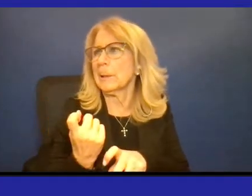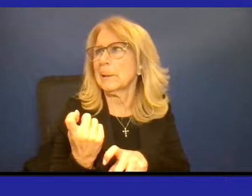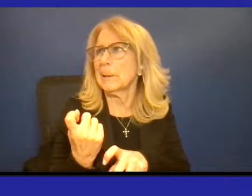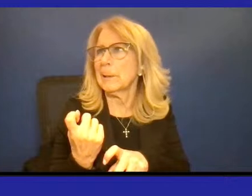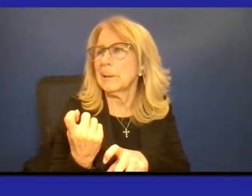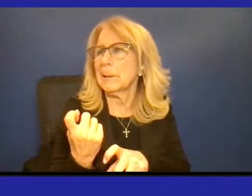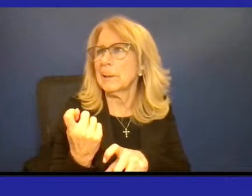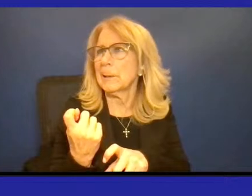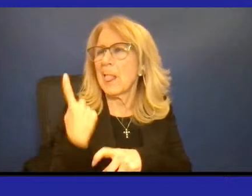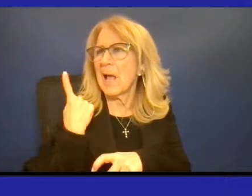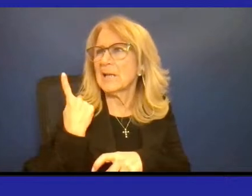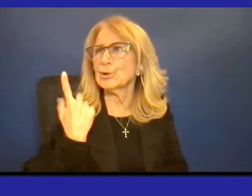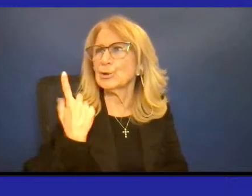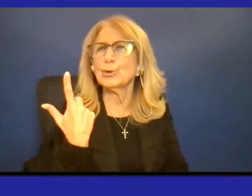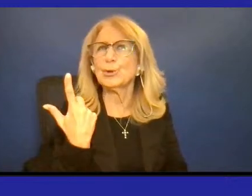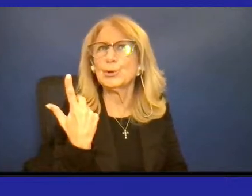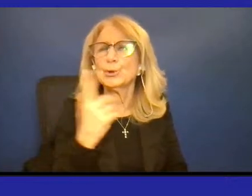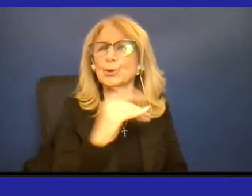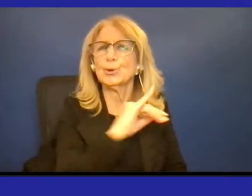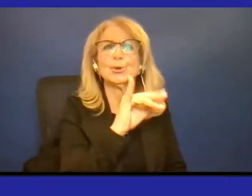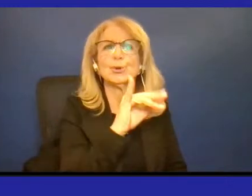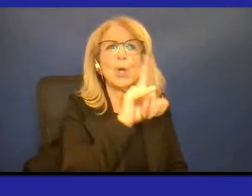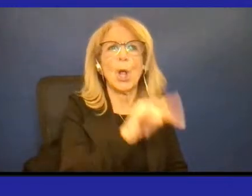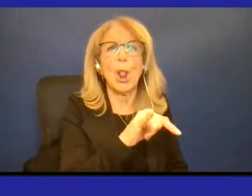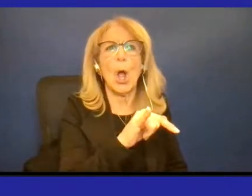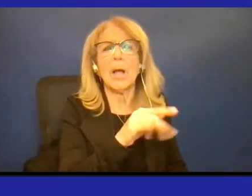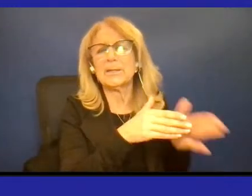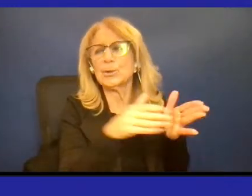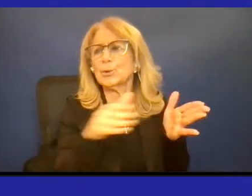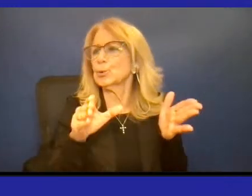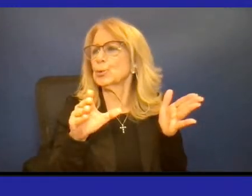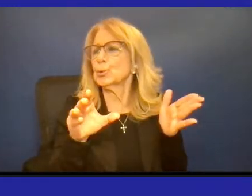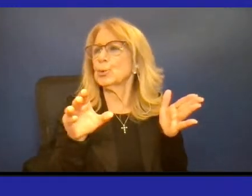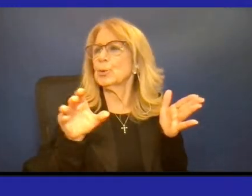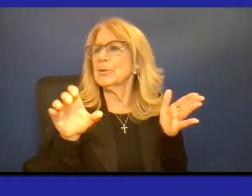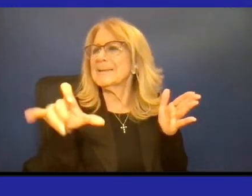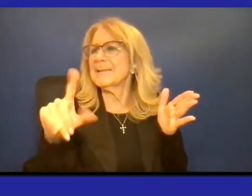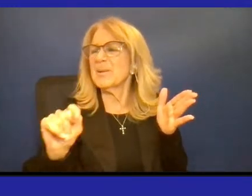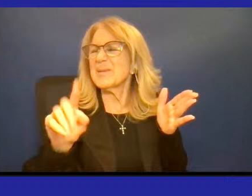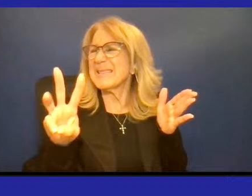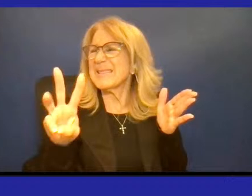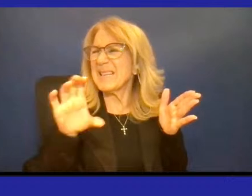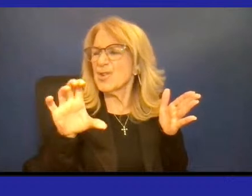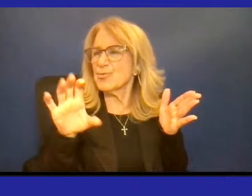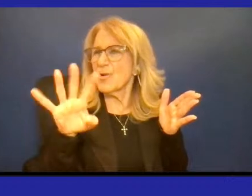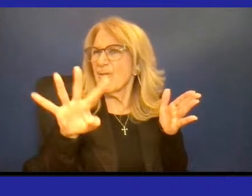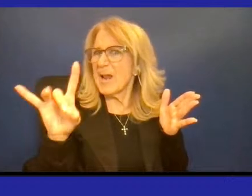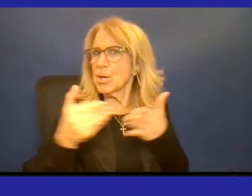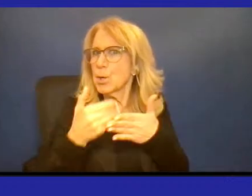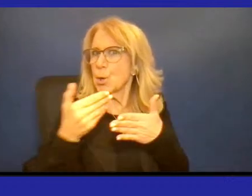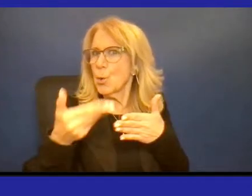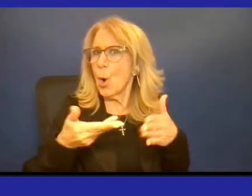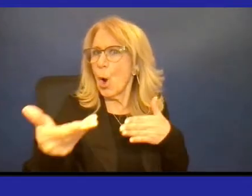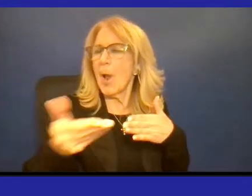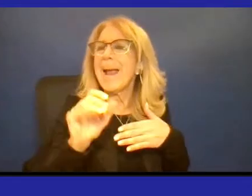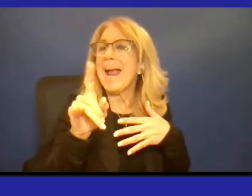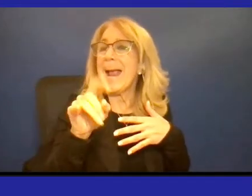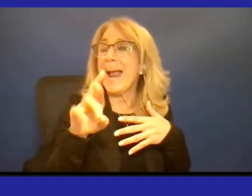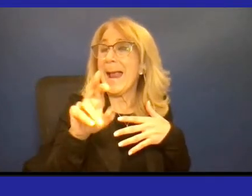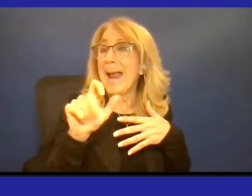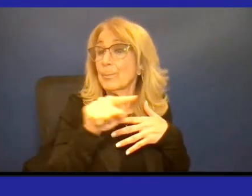for example, in July to September of '24, we had 648 new hires, whereas April to June, it was only